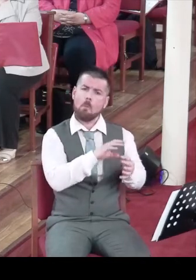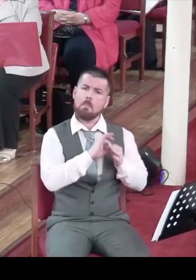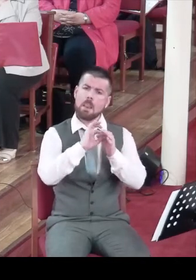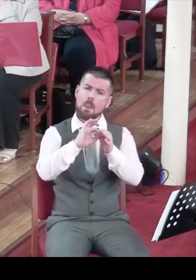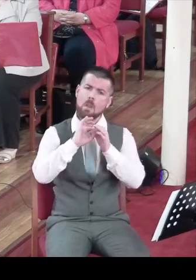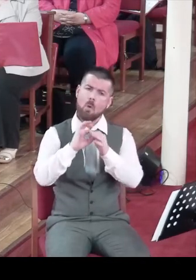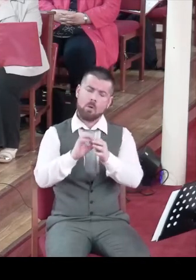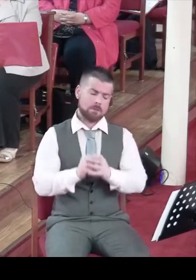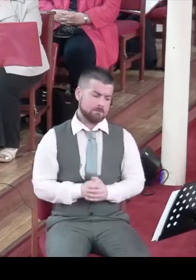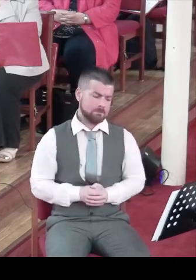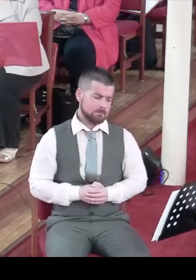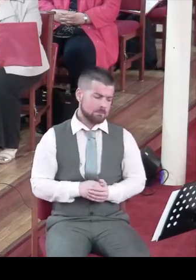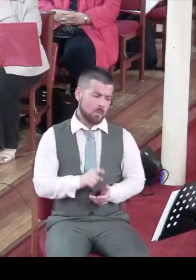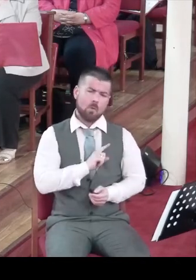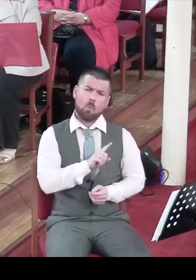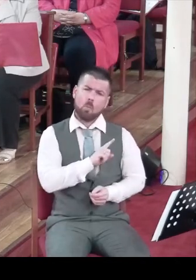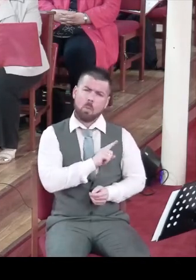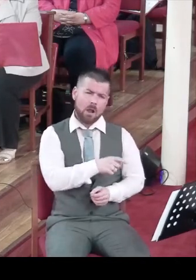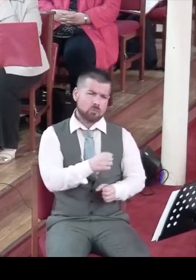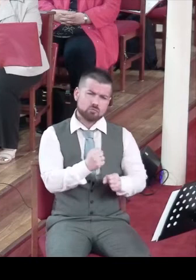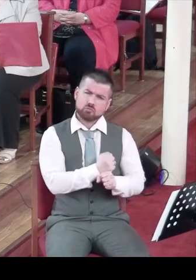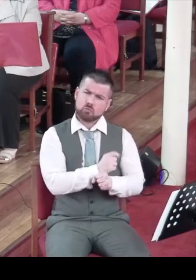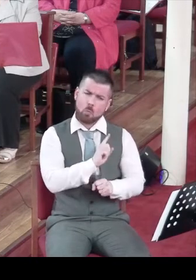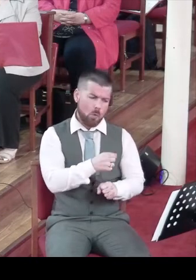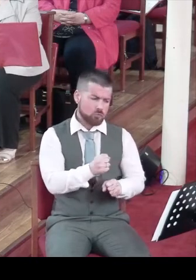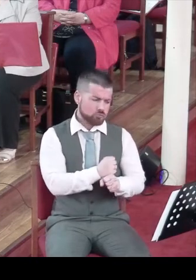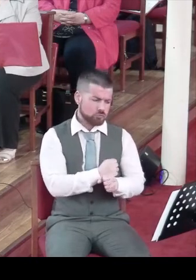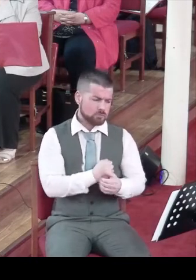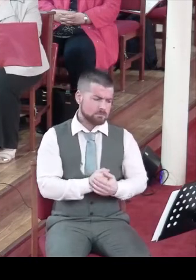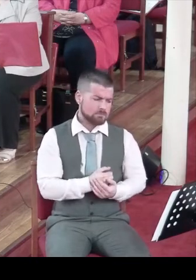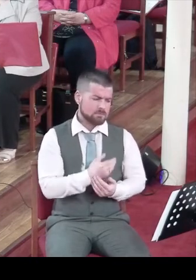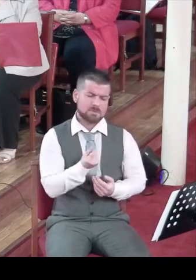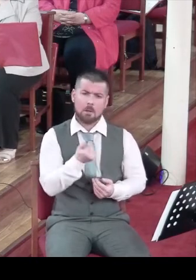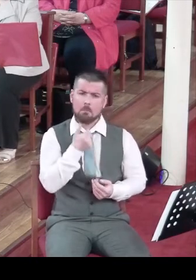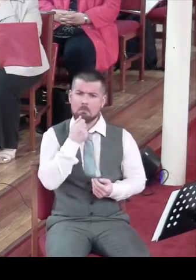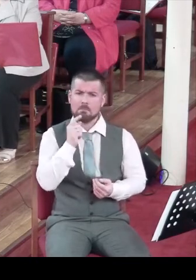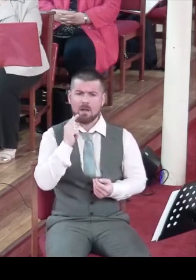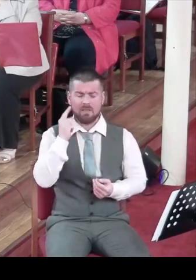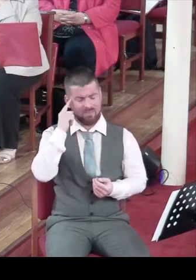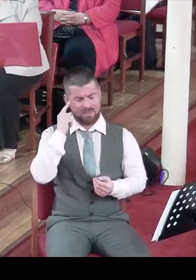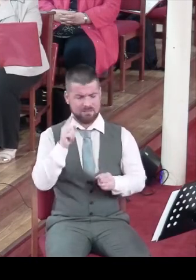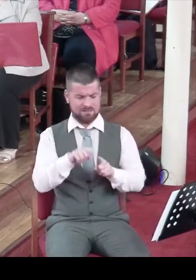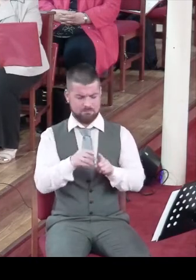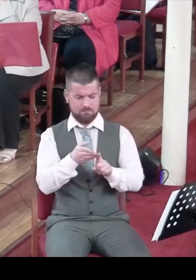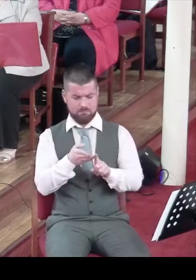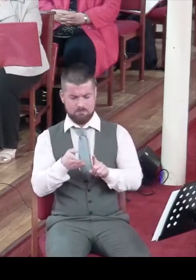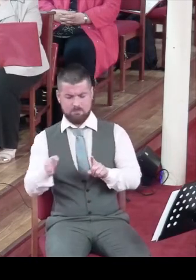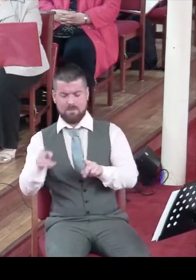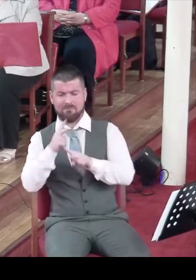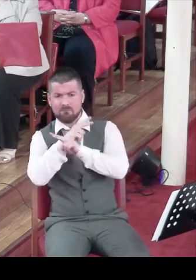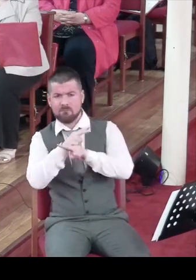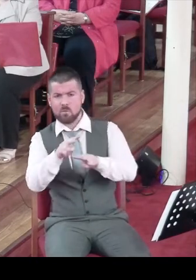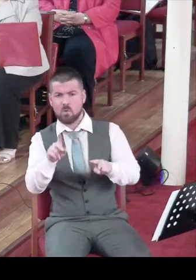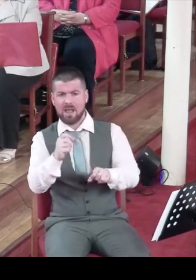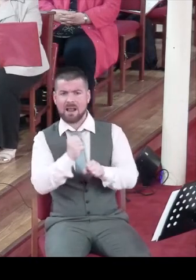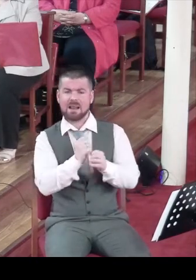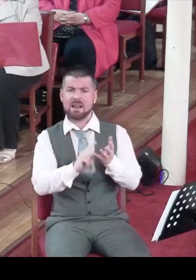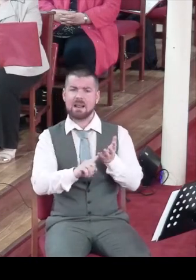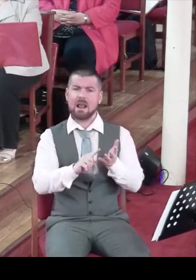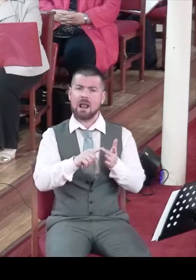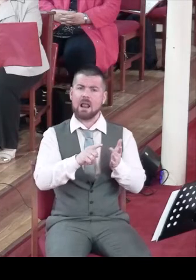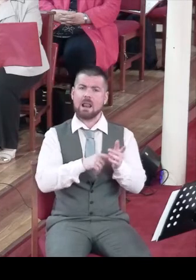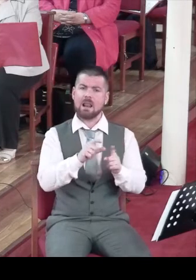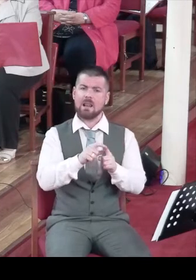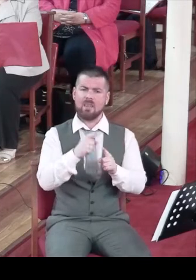why they do what they do. Some people seem to have the misdirected view that the guild is about meeting